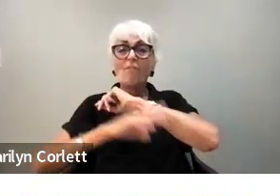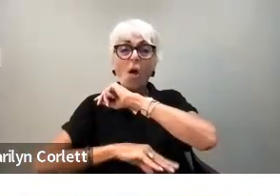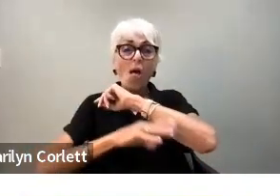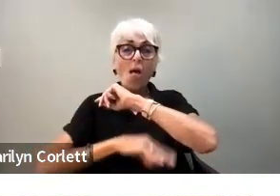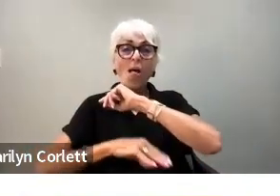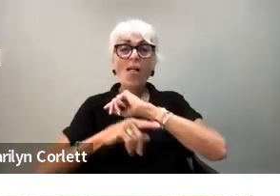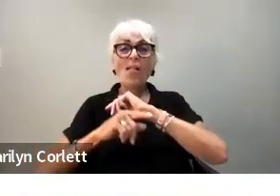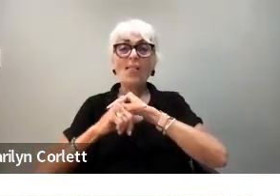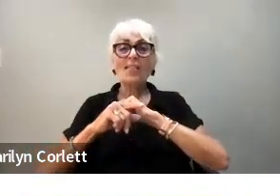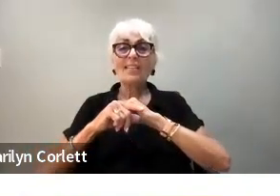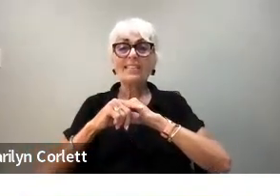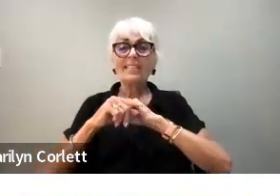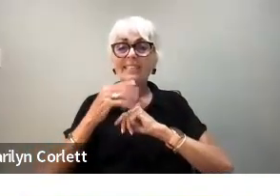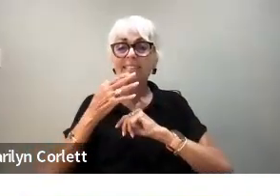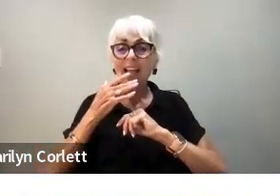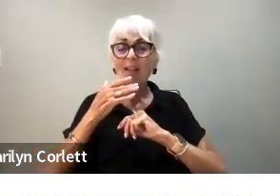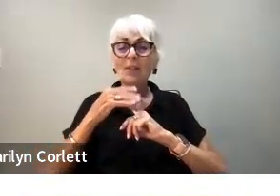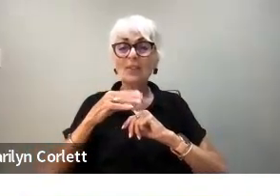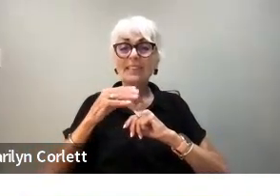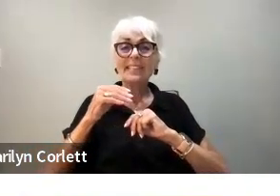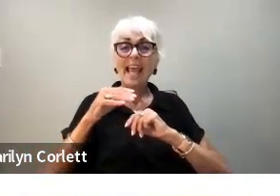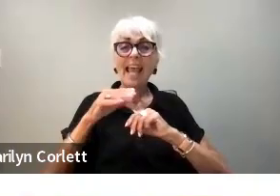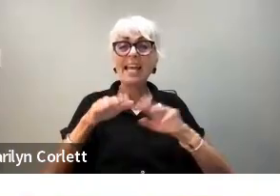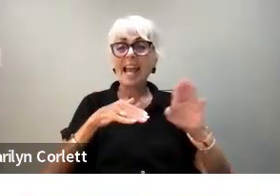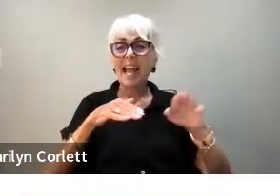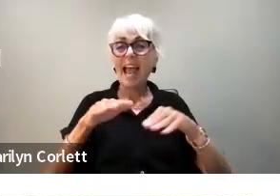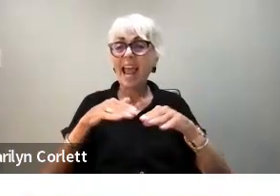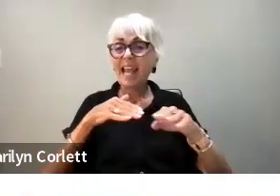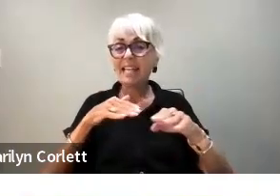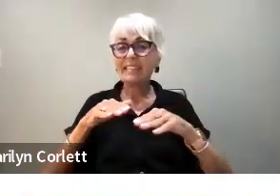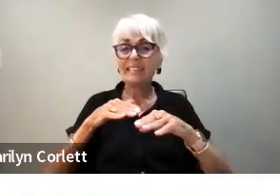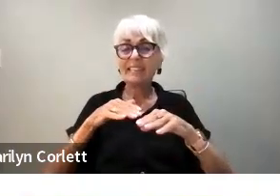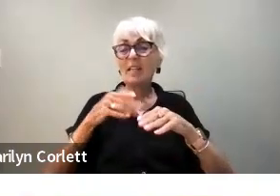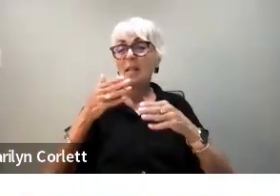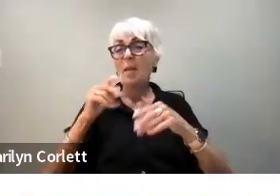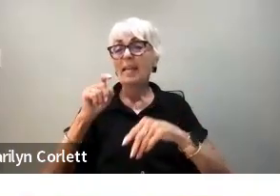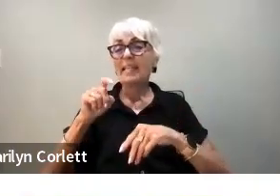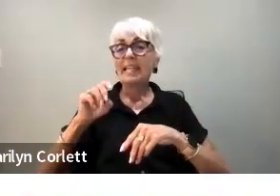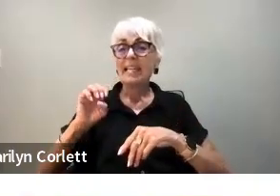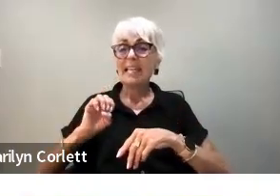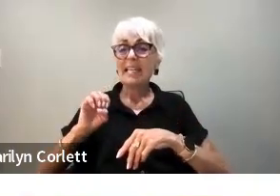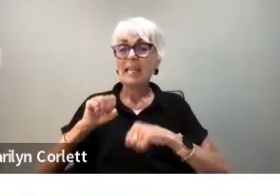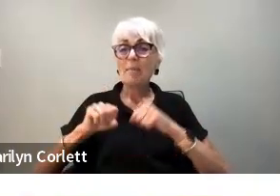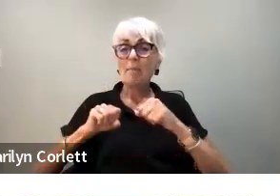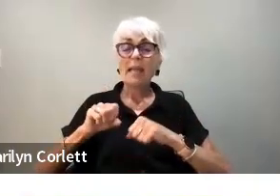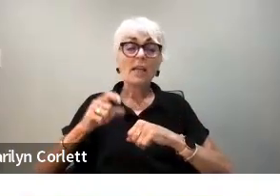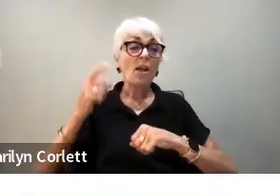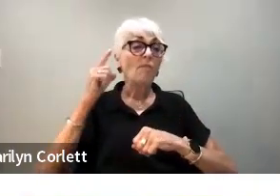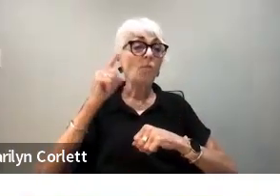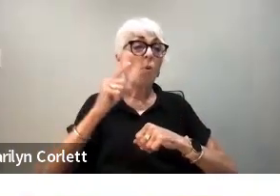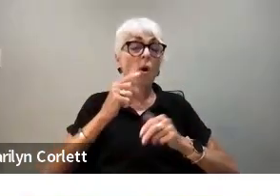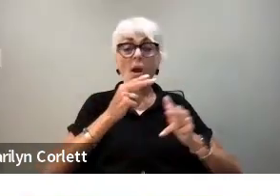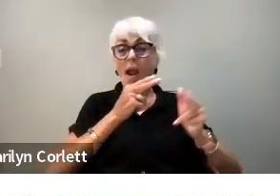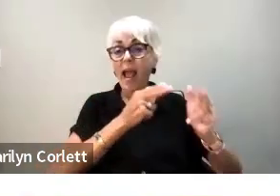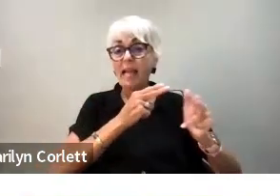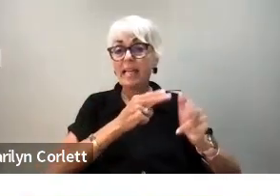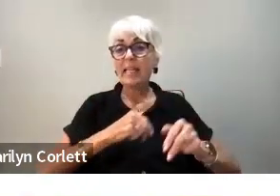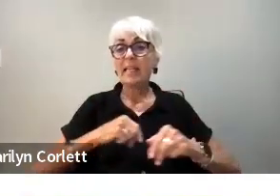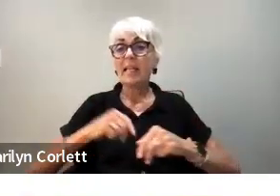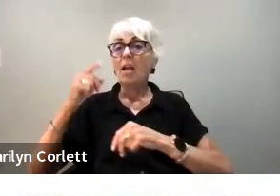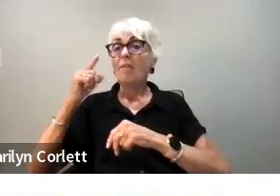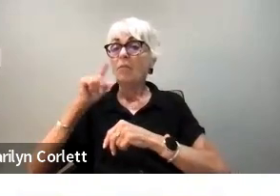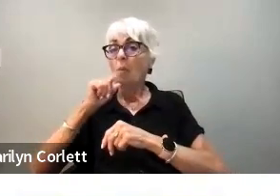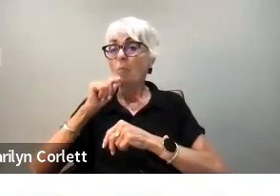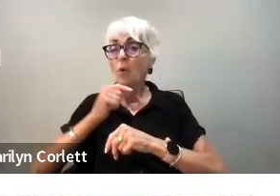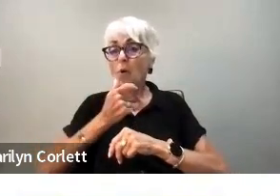hikes. And they might need an e-bike for that. Again, for hunting, for bird watching, you can use them. If